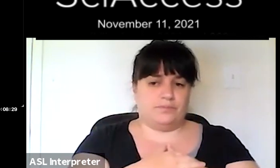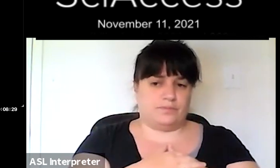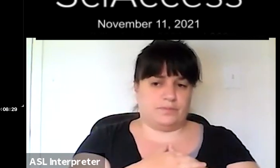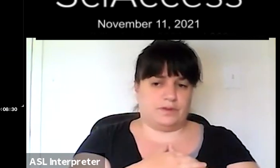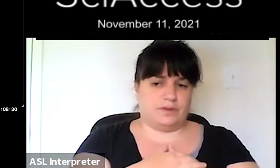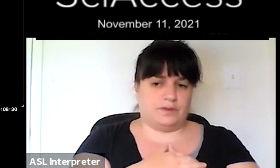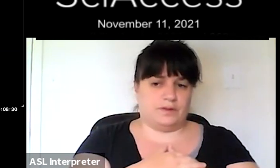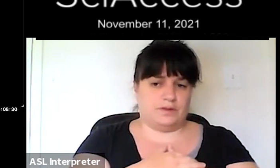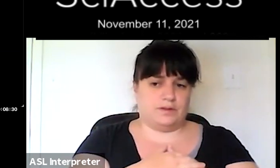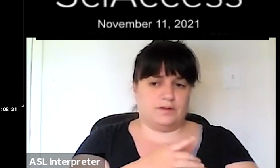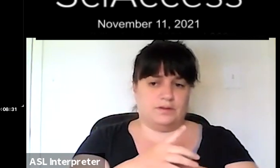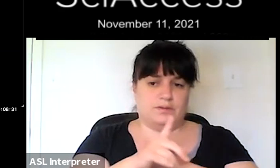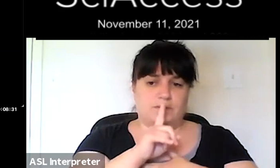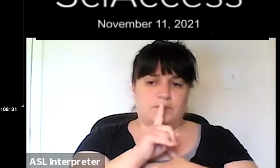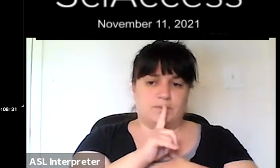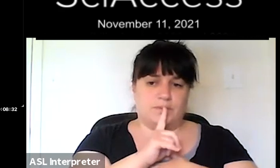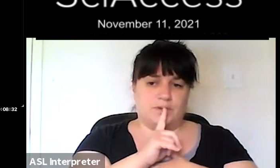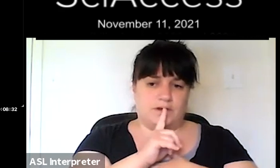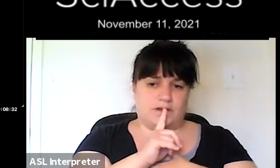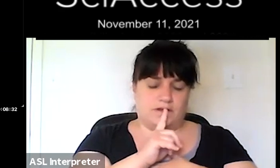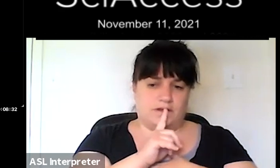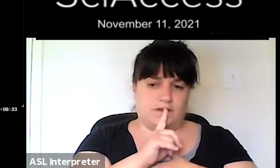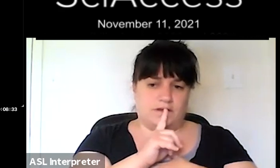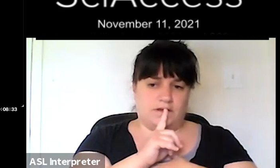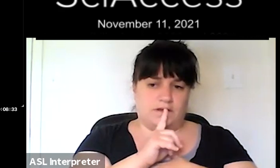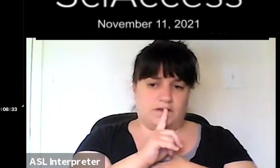Oh, Cass, you are muted.